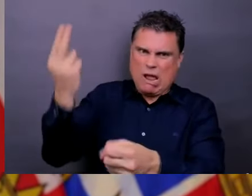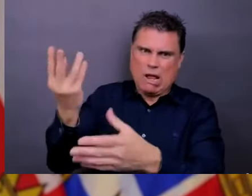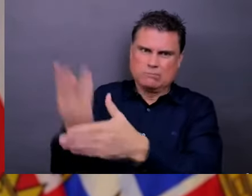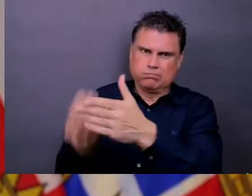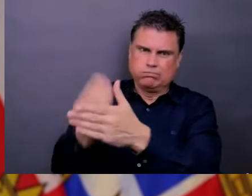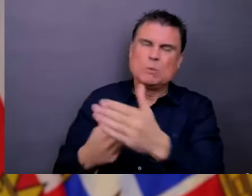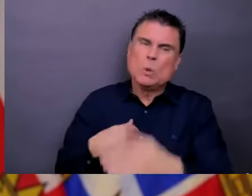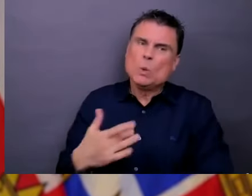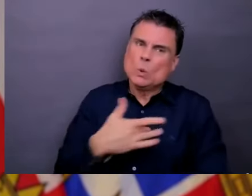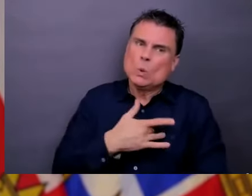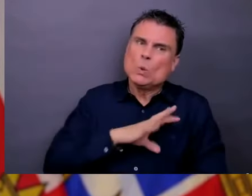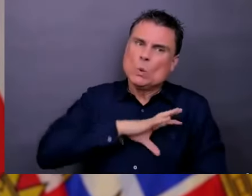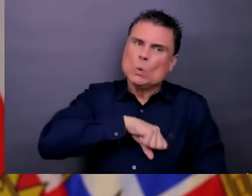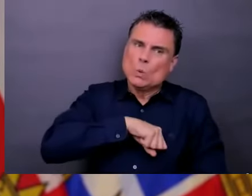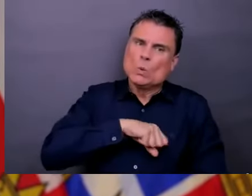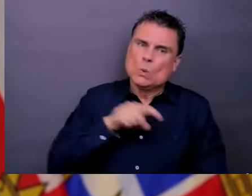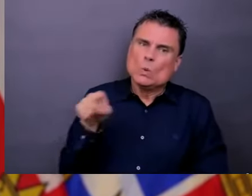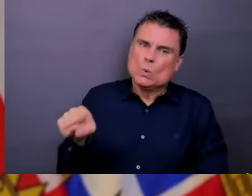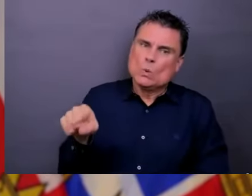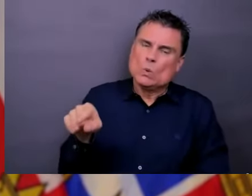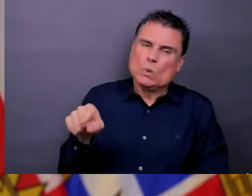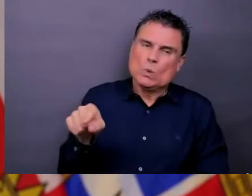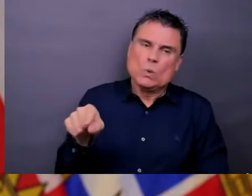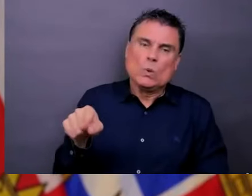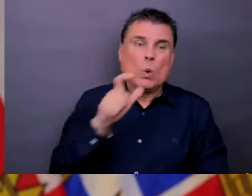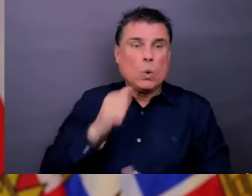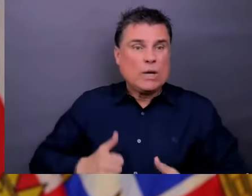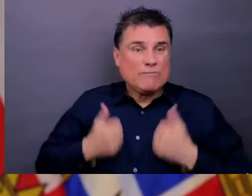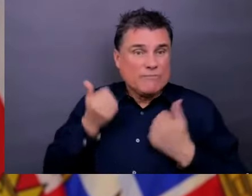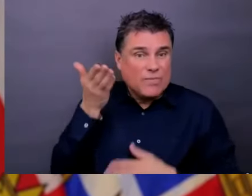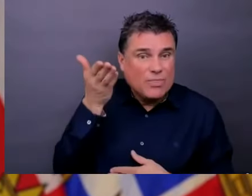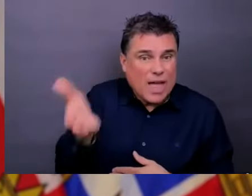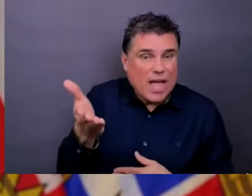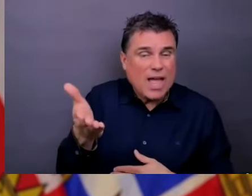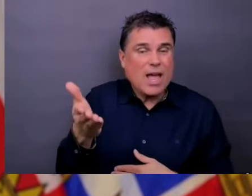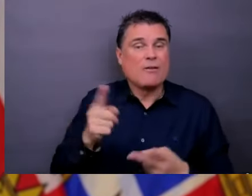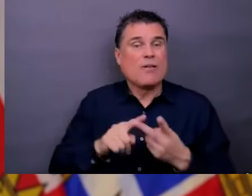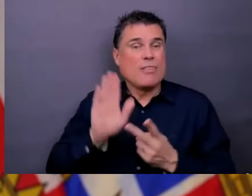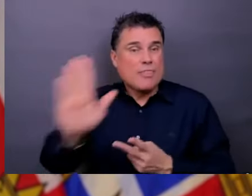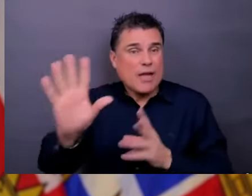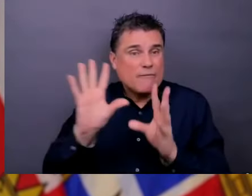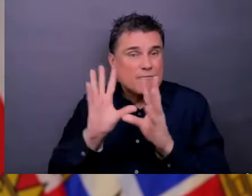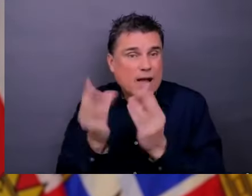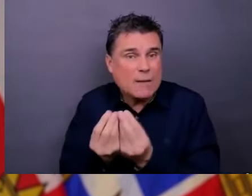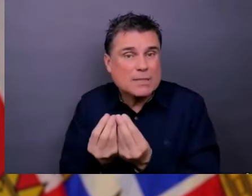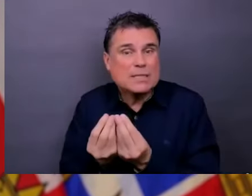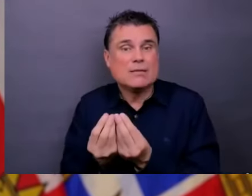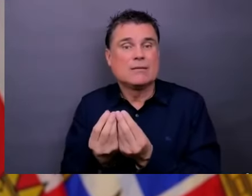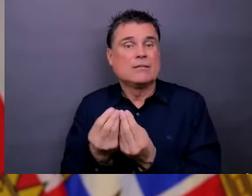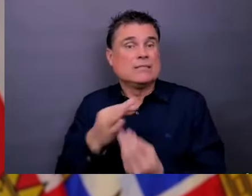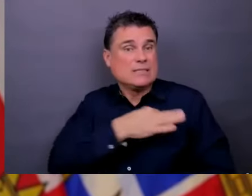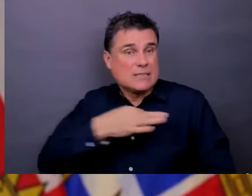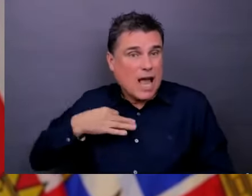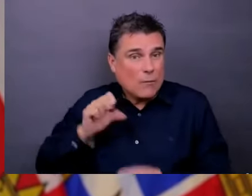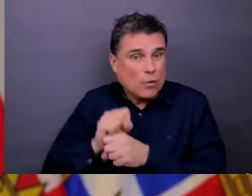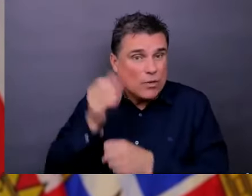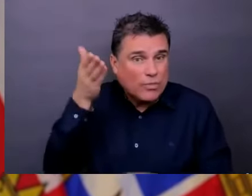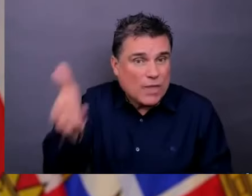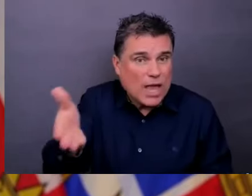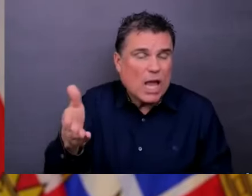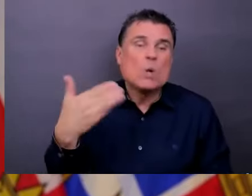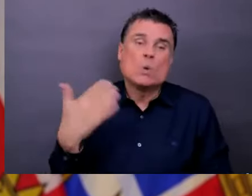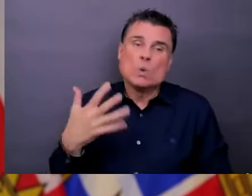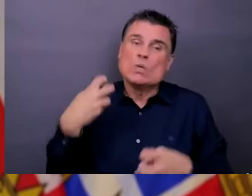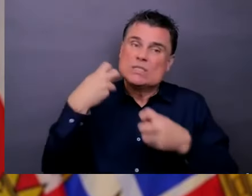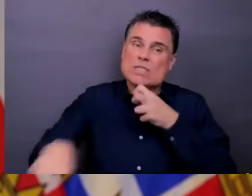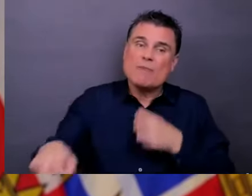and for the residents in that facility. And unfortunately, the virus was quite widespread before immunization became